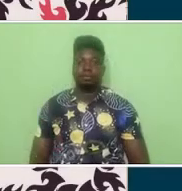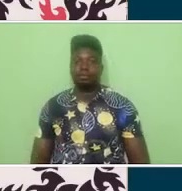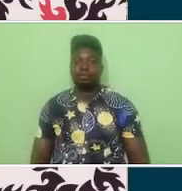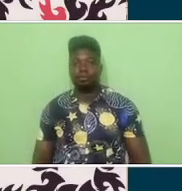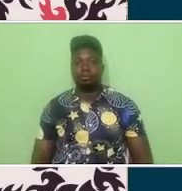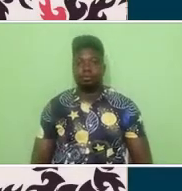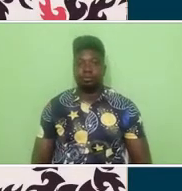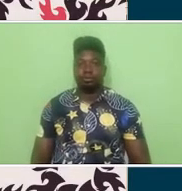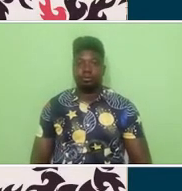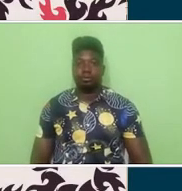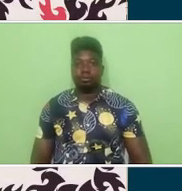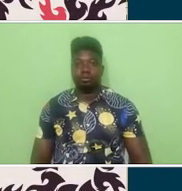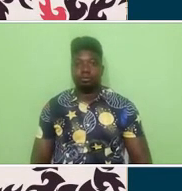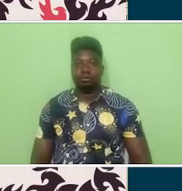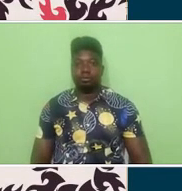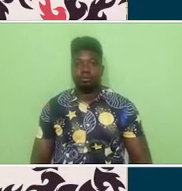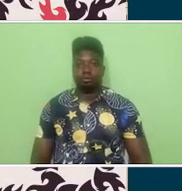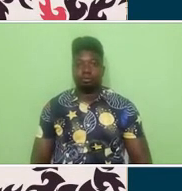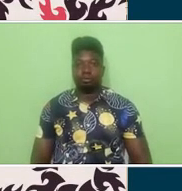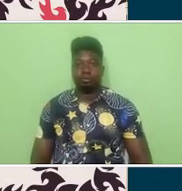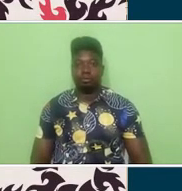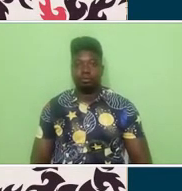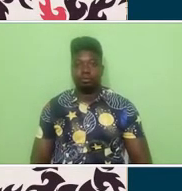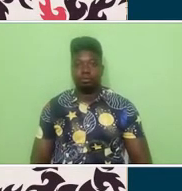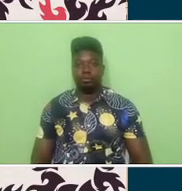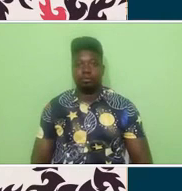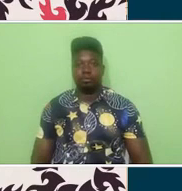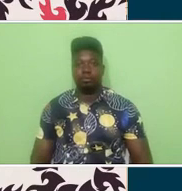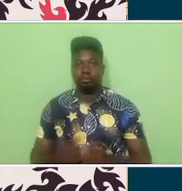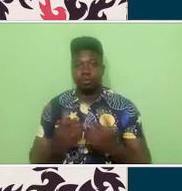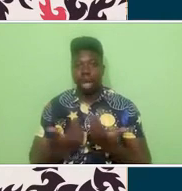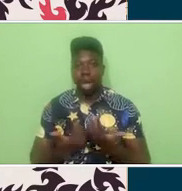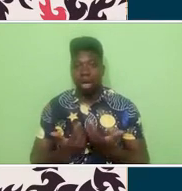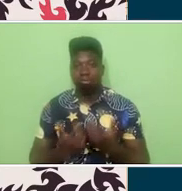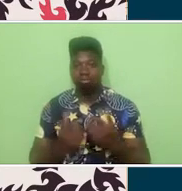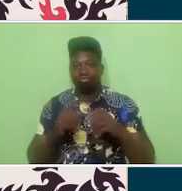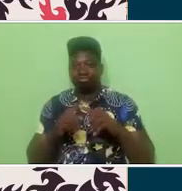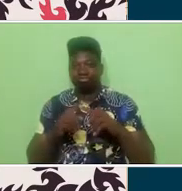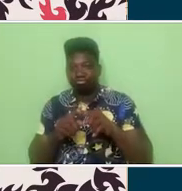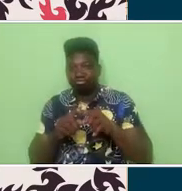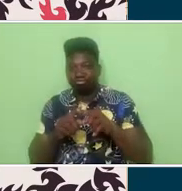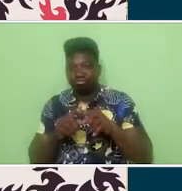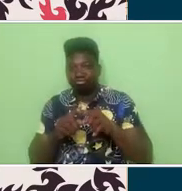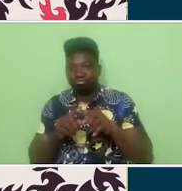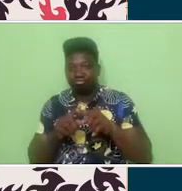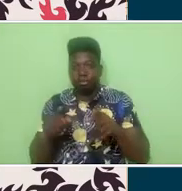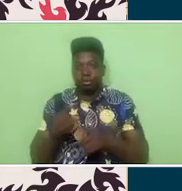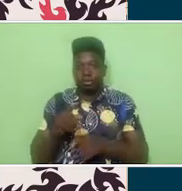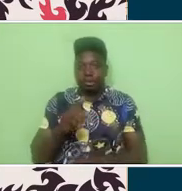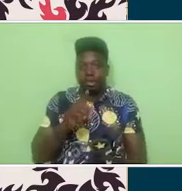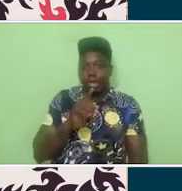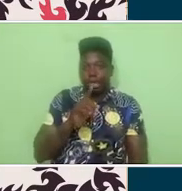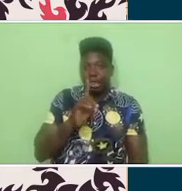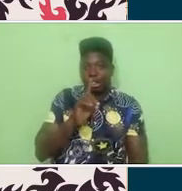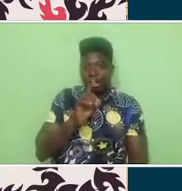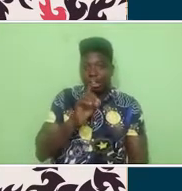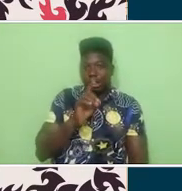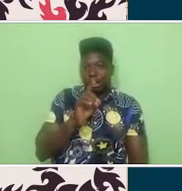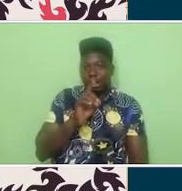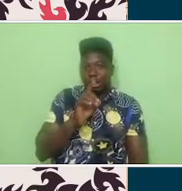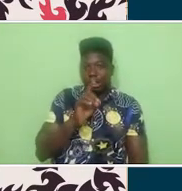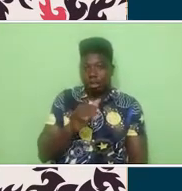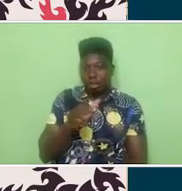Meet Nicole Osa, cultural development strategist and human-centered DEI